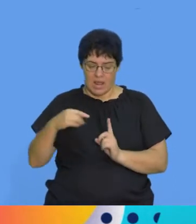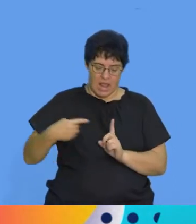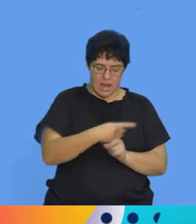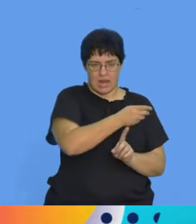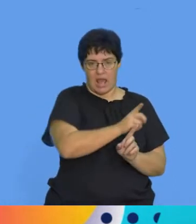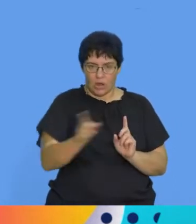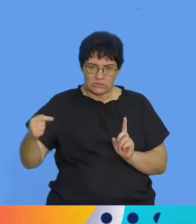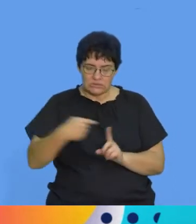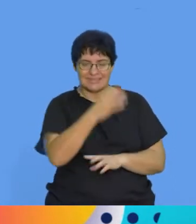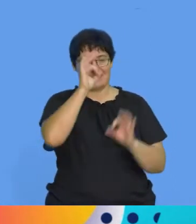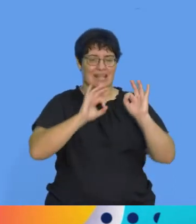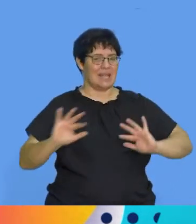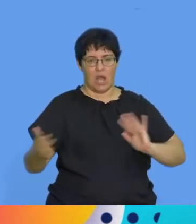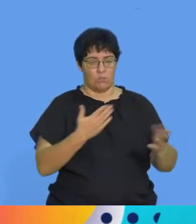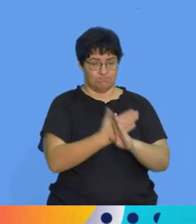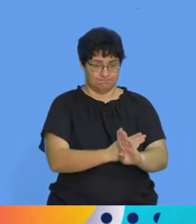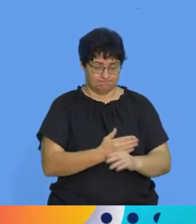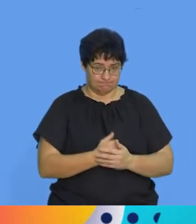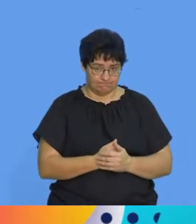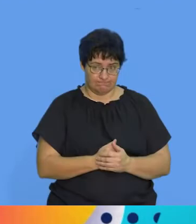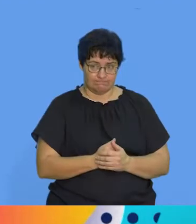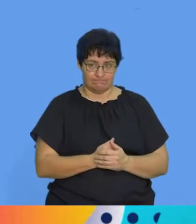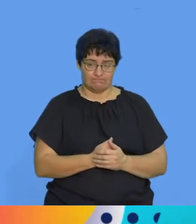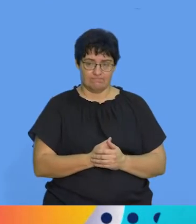things from moving in and out of cells?